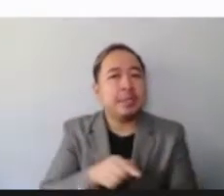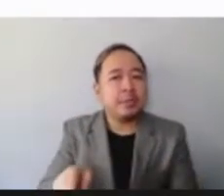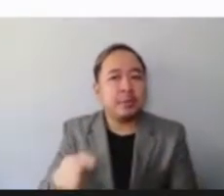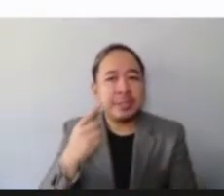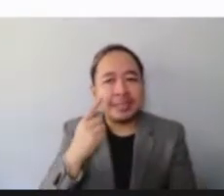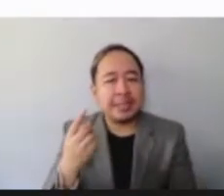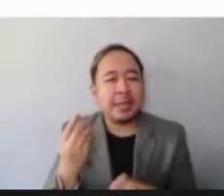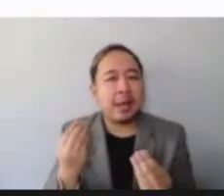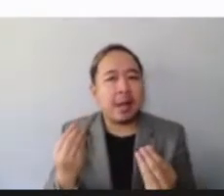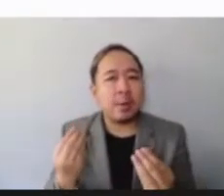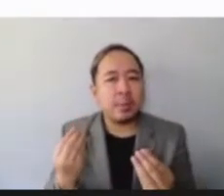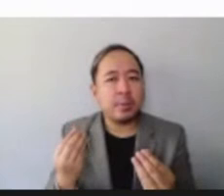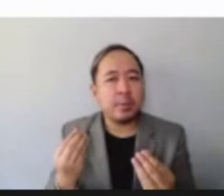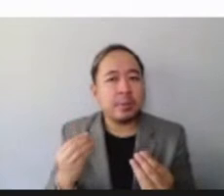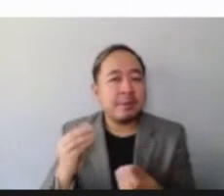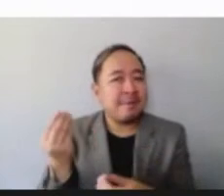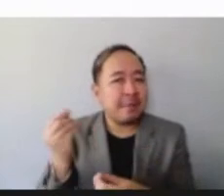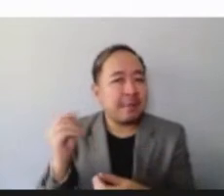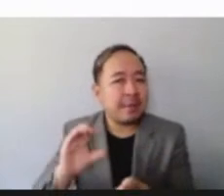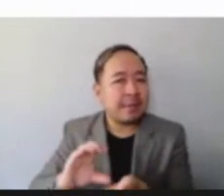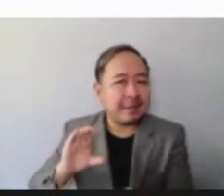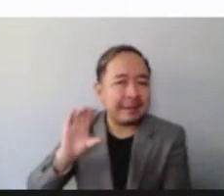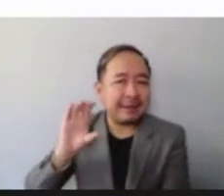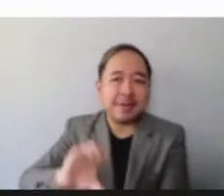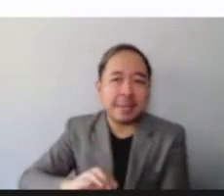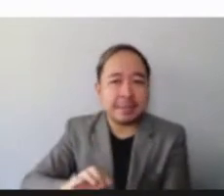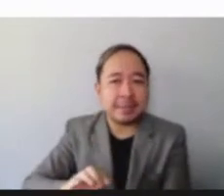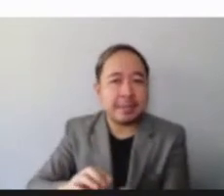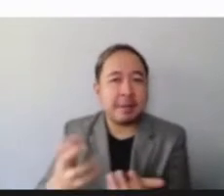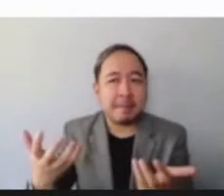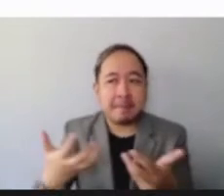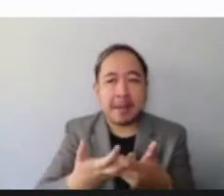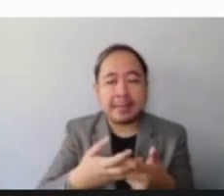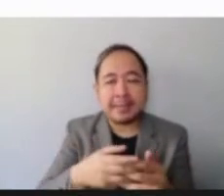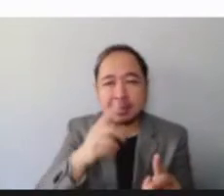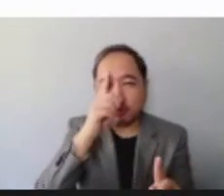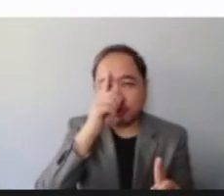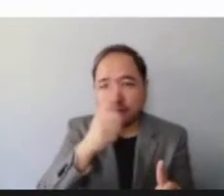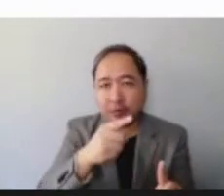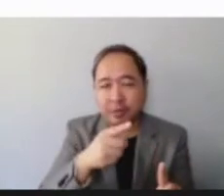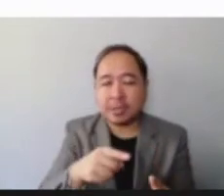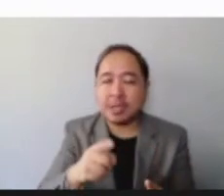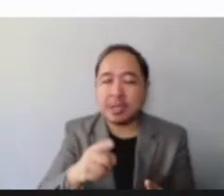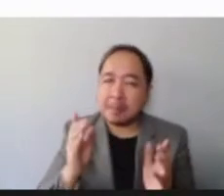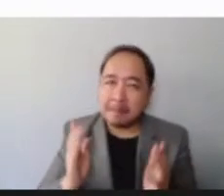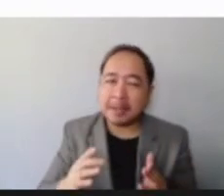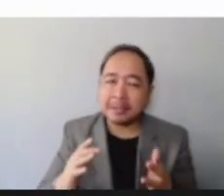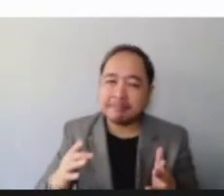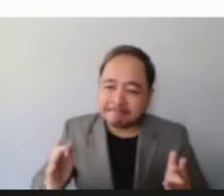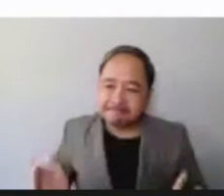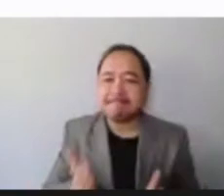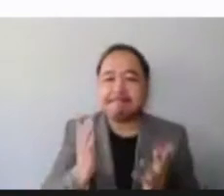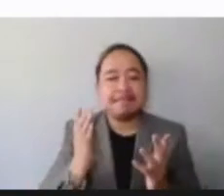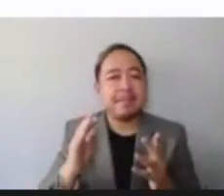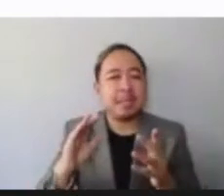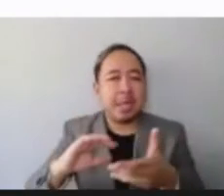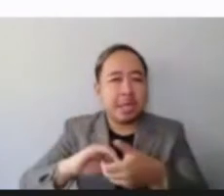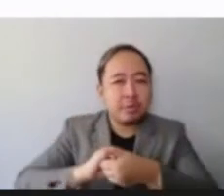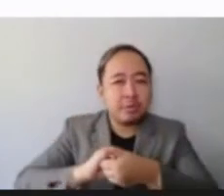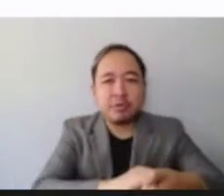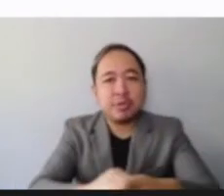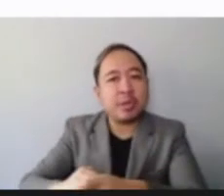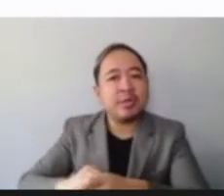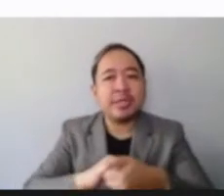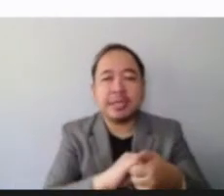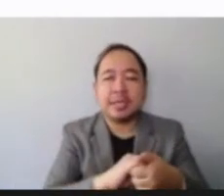and they must invest in becoming fit for purpose there is the need to boost solidarity and to scale up technical support in